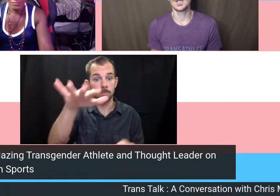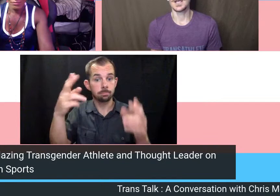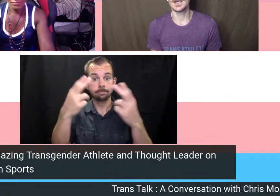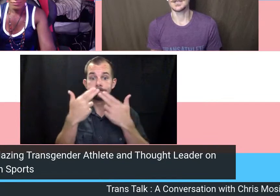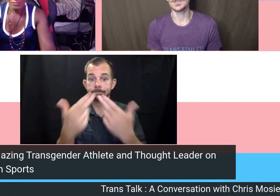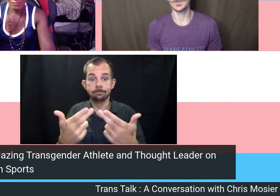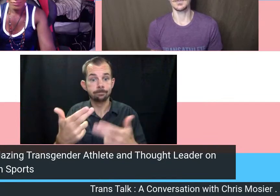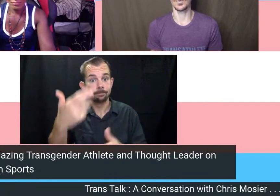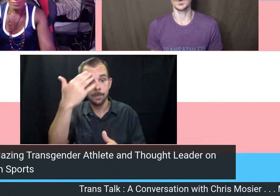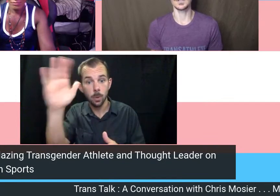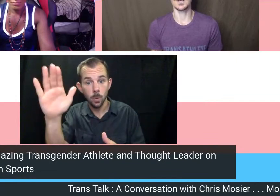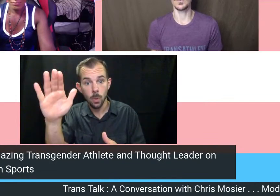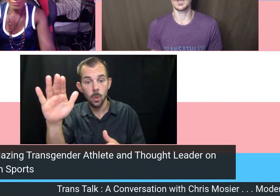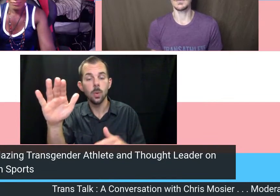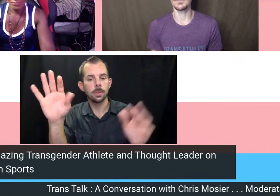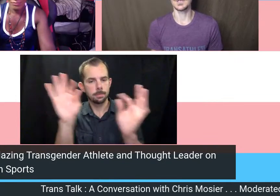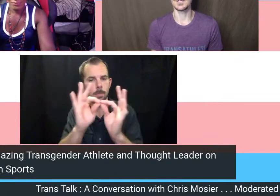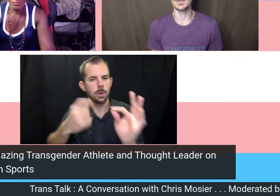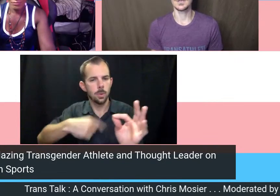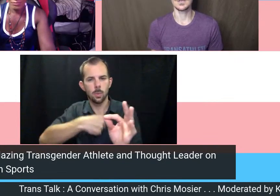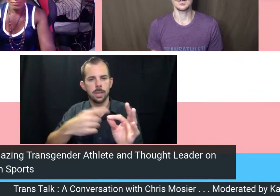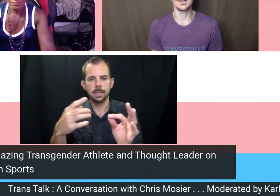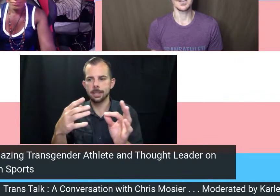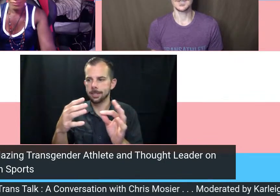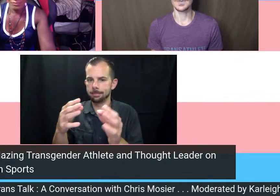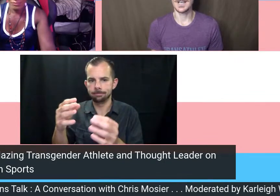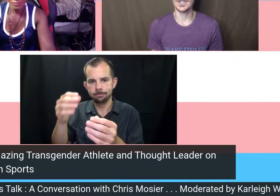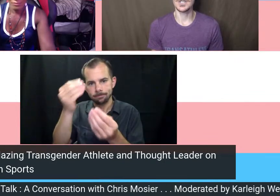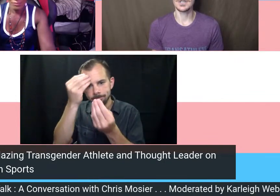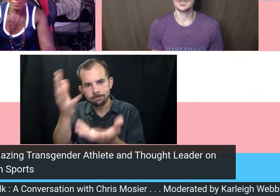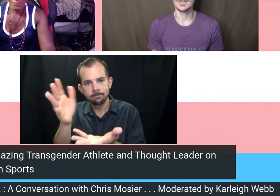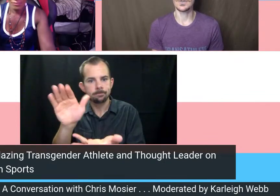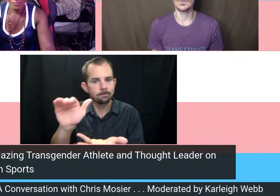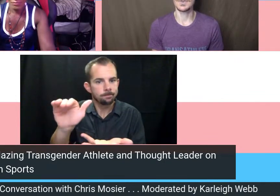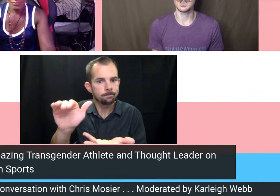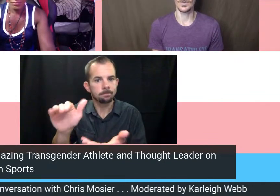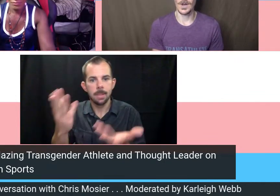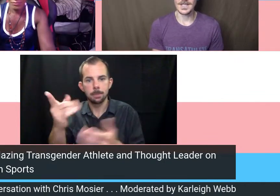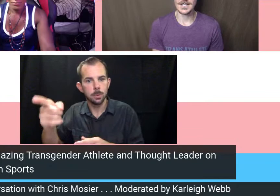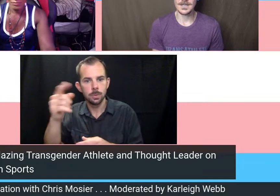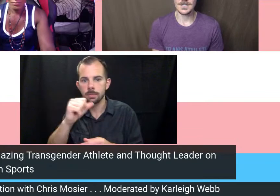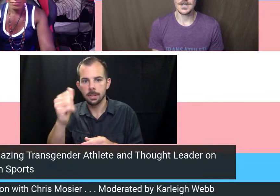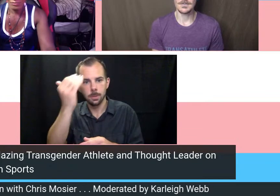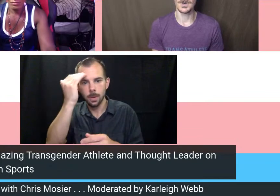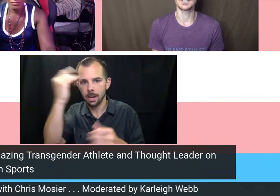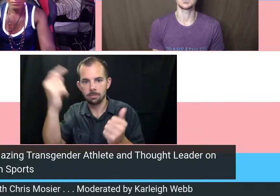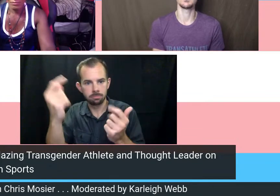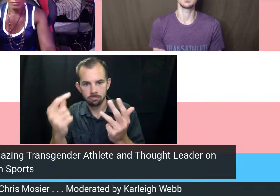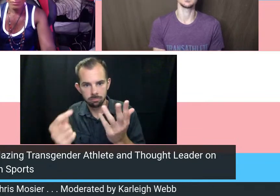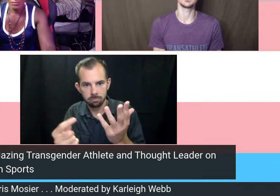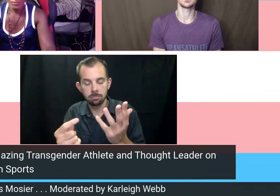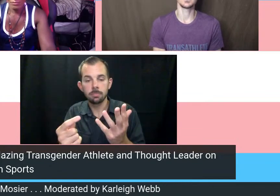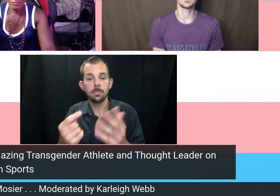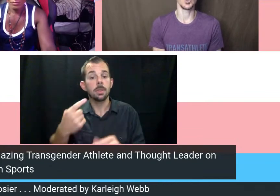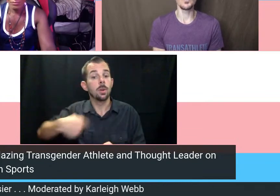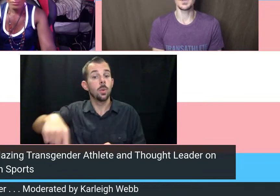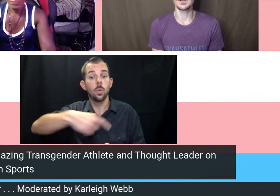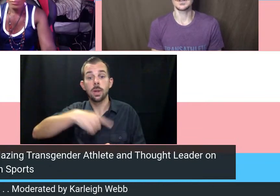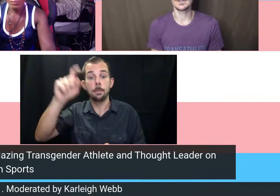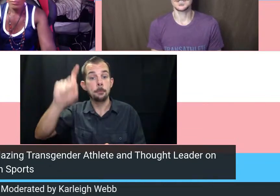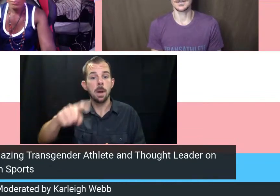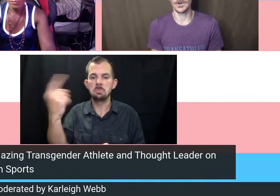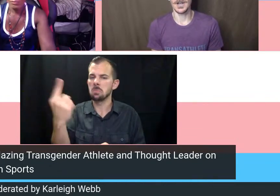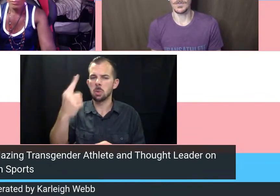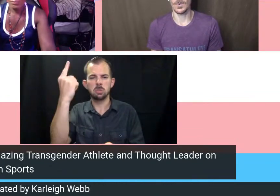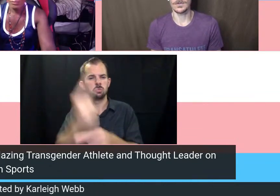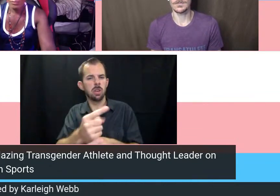better. And it's really important that we be not so attached to being right, but to be